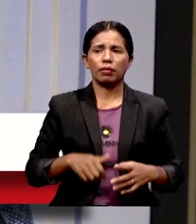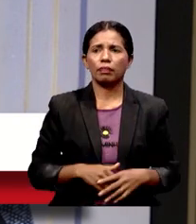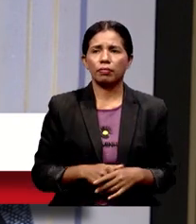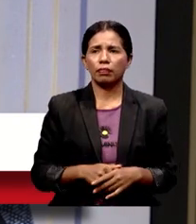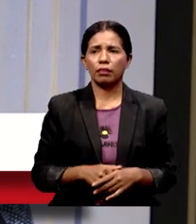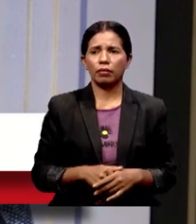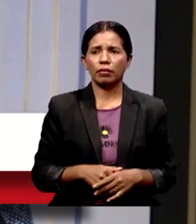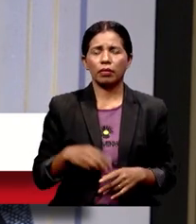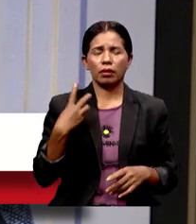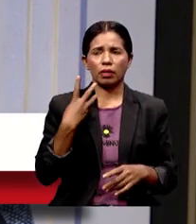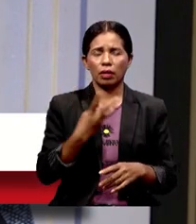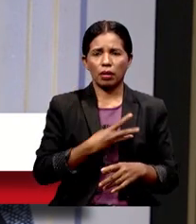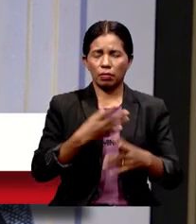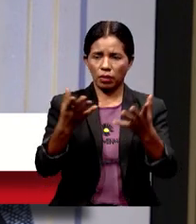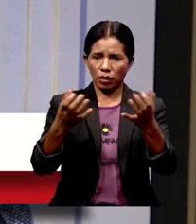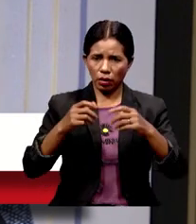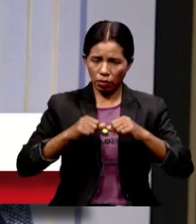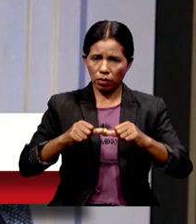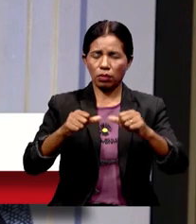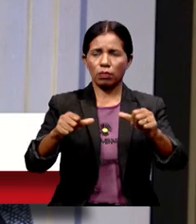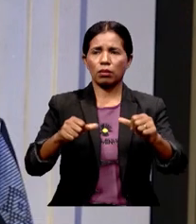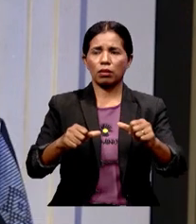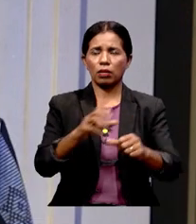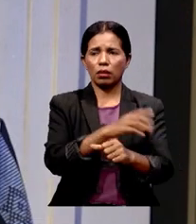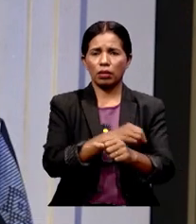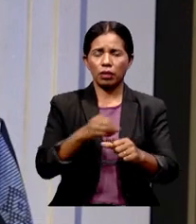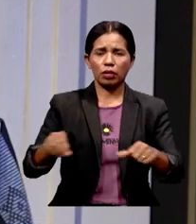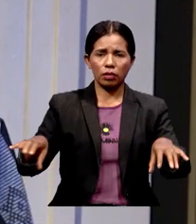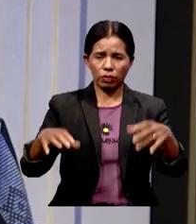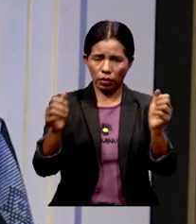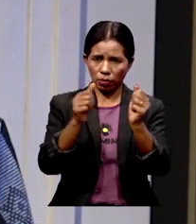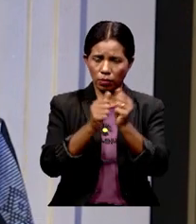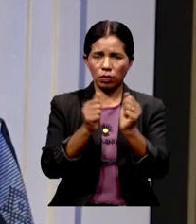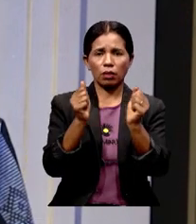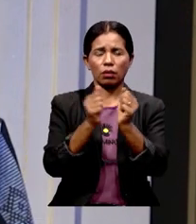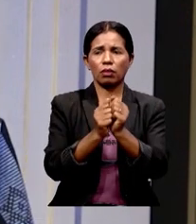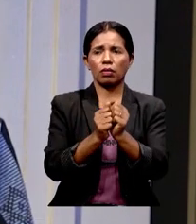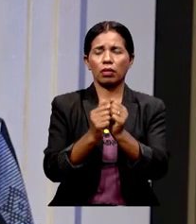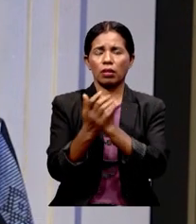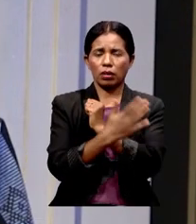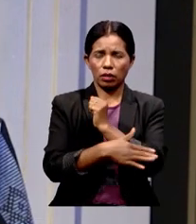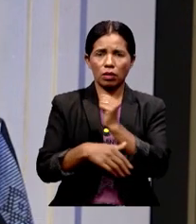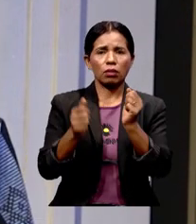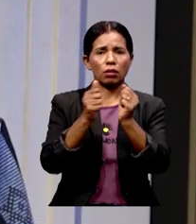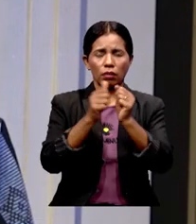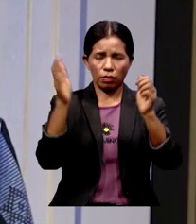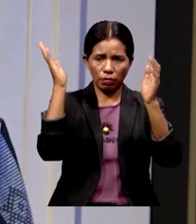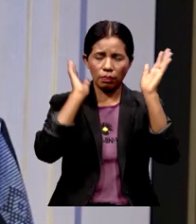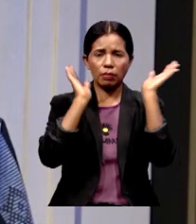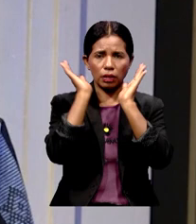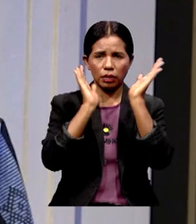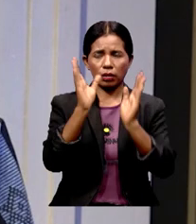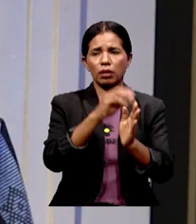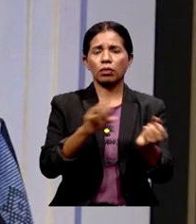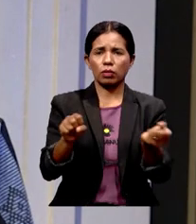I would like to take this opportunity to express our deep appreciation for Malaysia's consistent